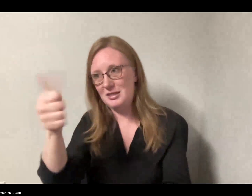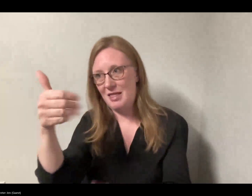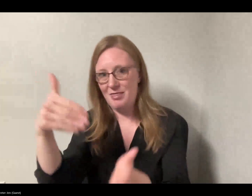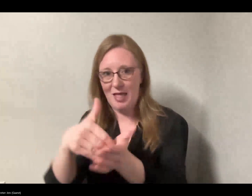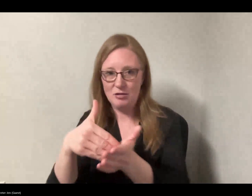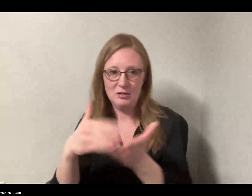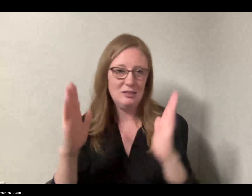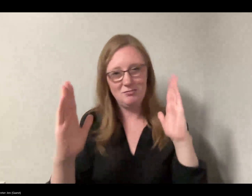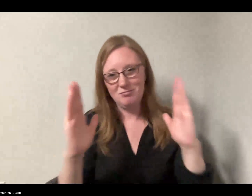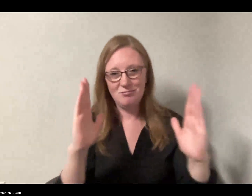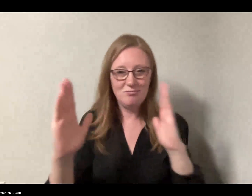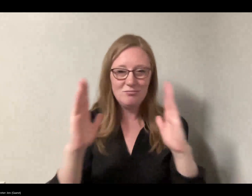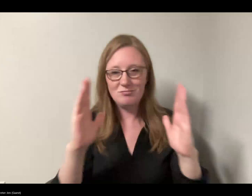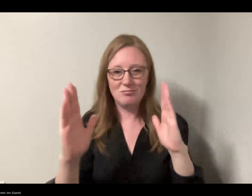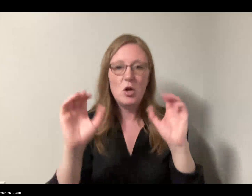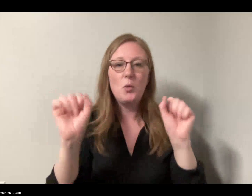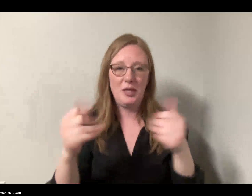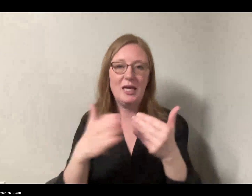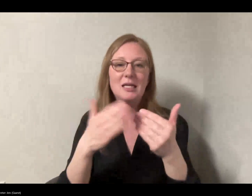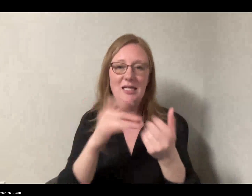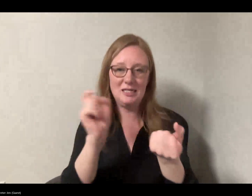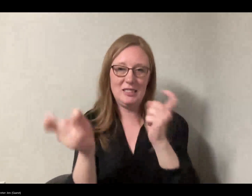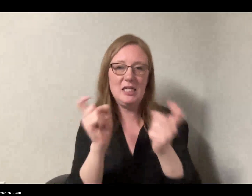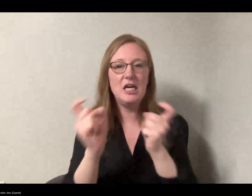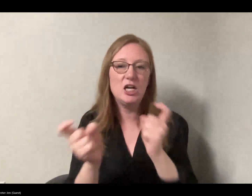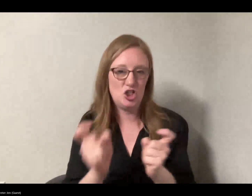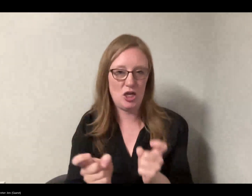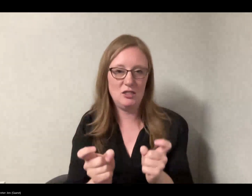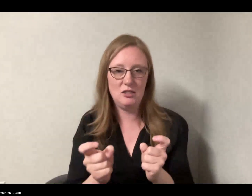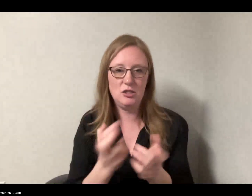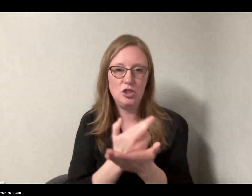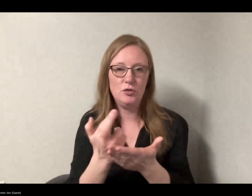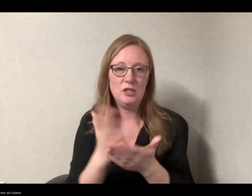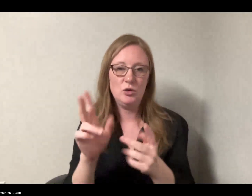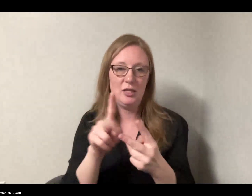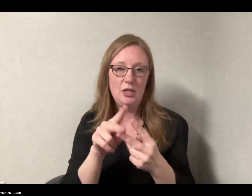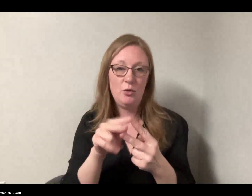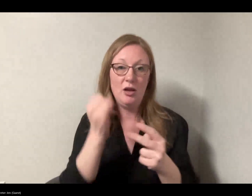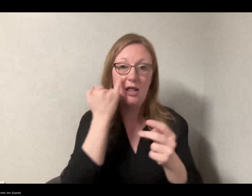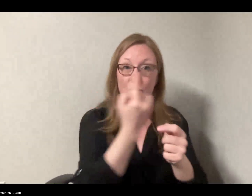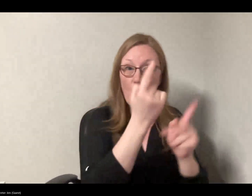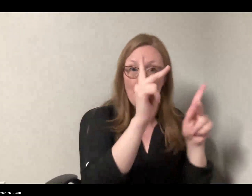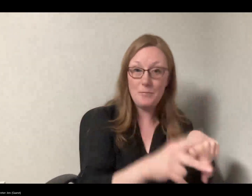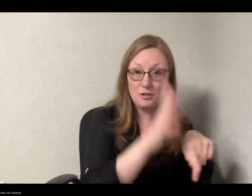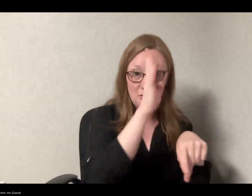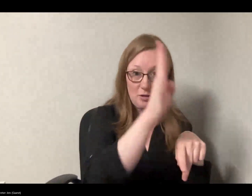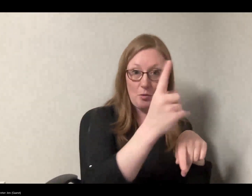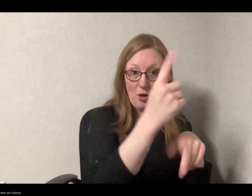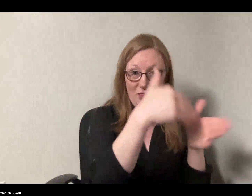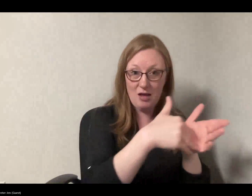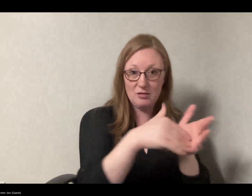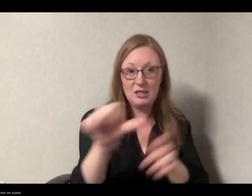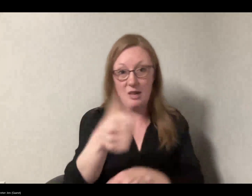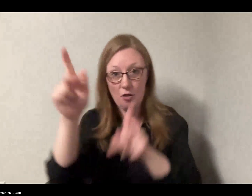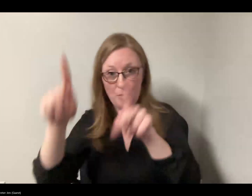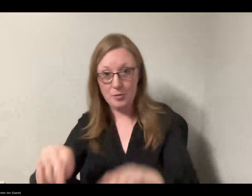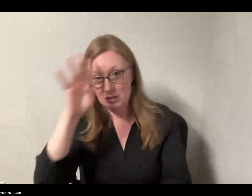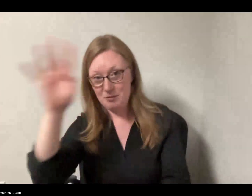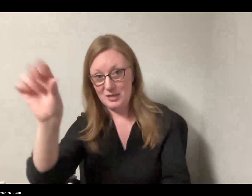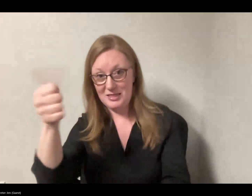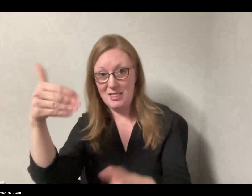we're probably able to easily adjust to resource either. If one of us came up with 1,000 and one of us came up